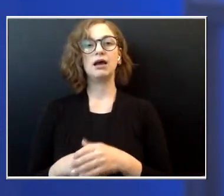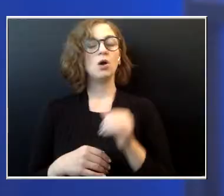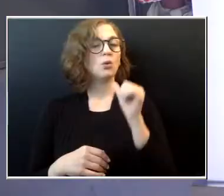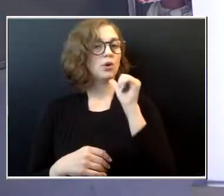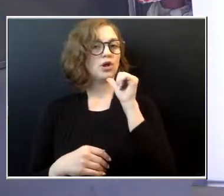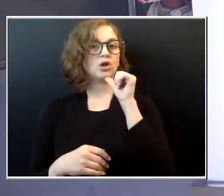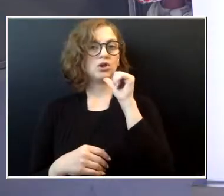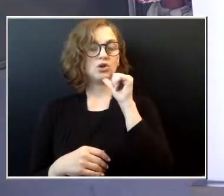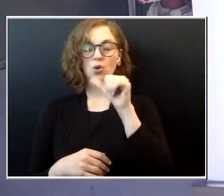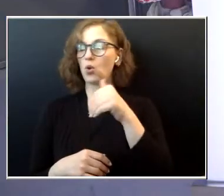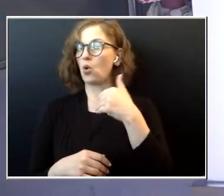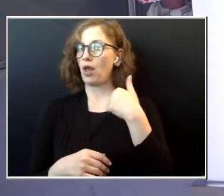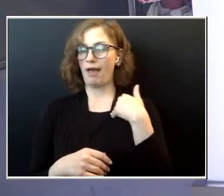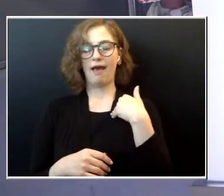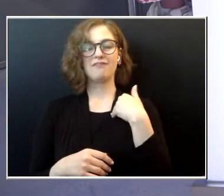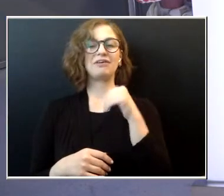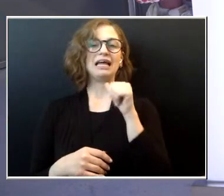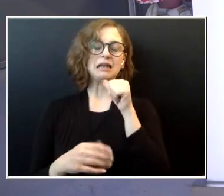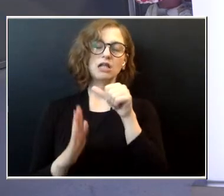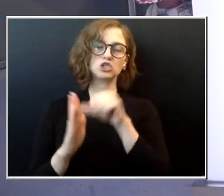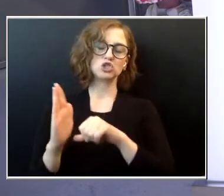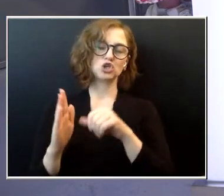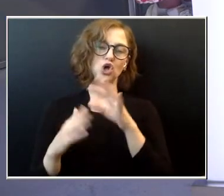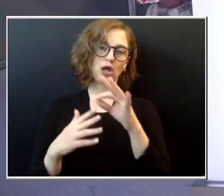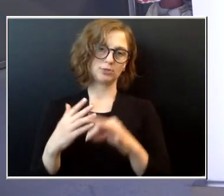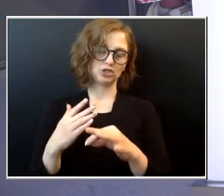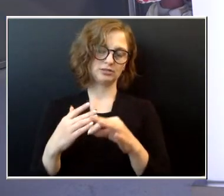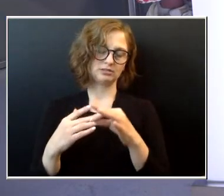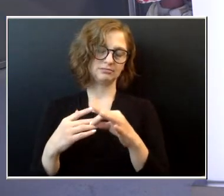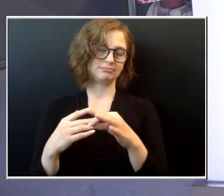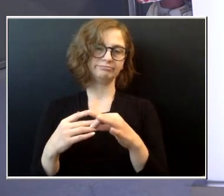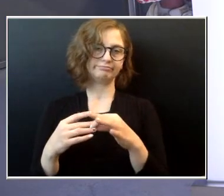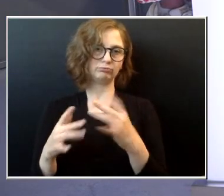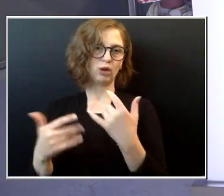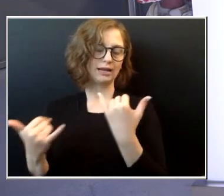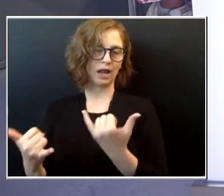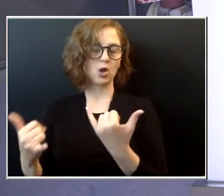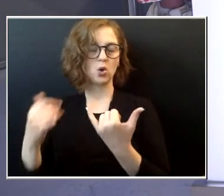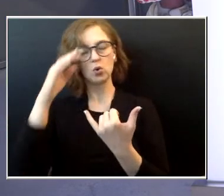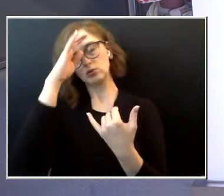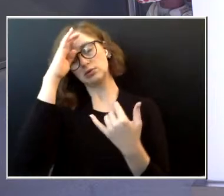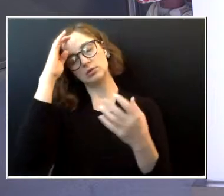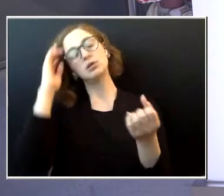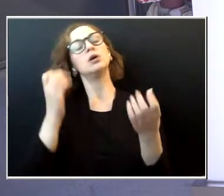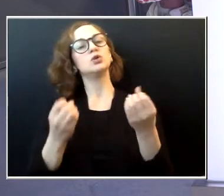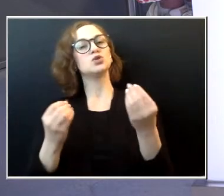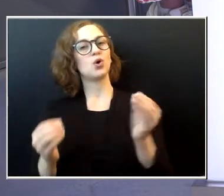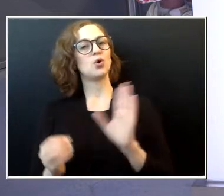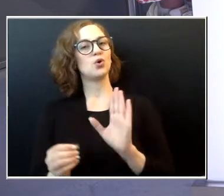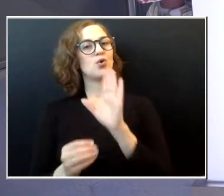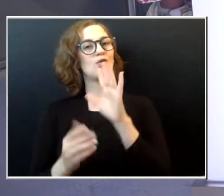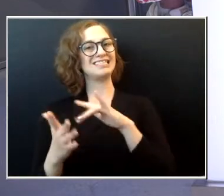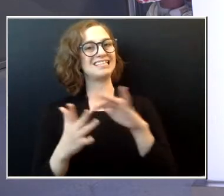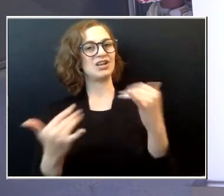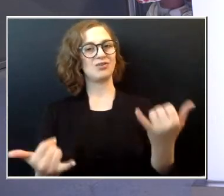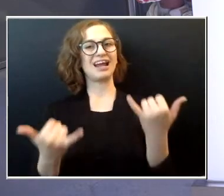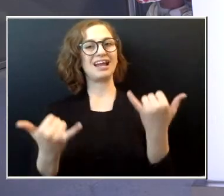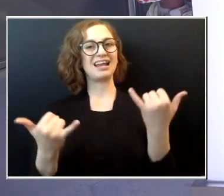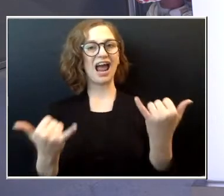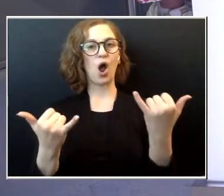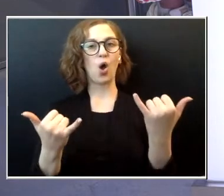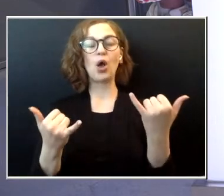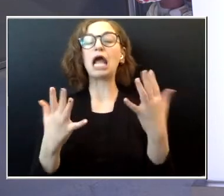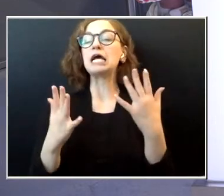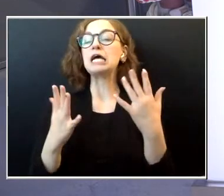Okay. So this clinical study is seeing if there's another option, a drug called denosumab, and you can correct me if I'm pronouncing